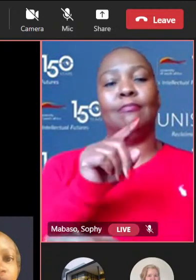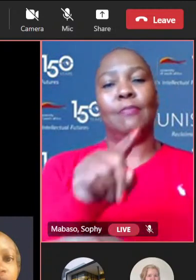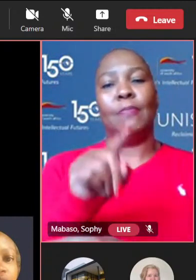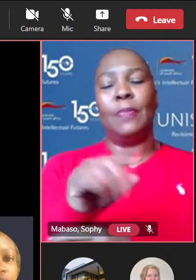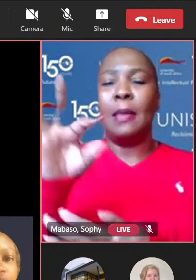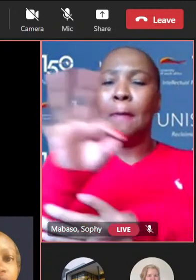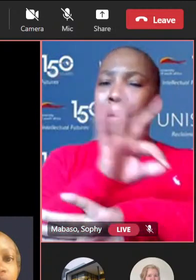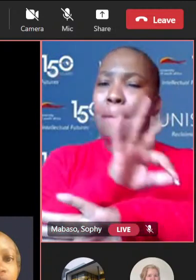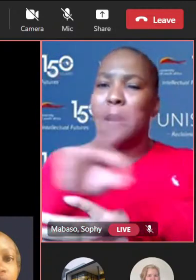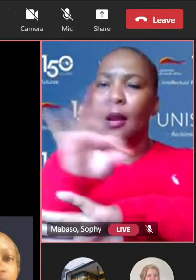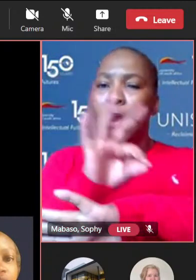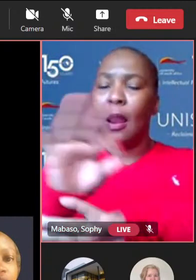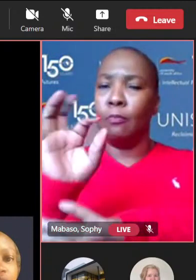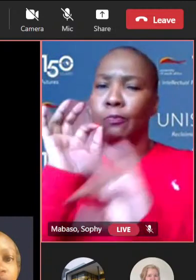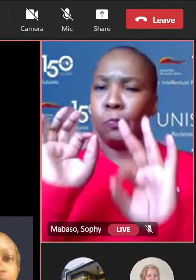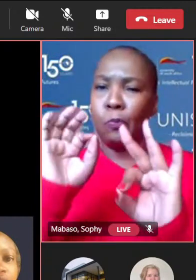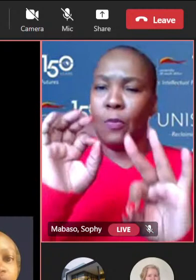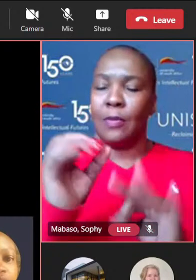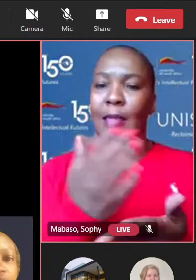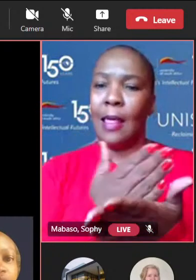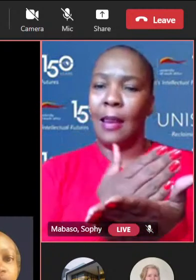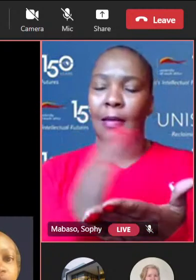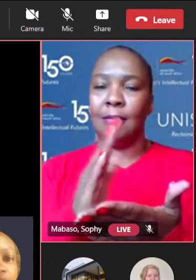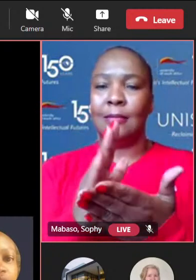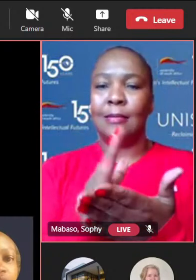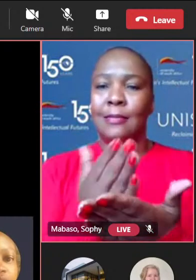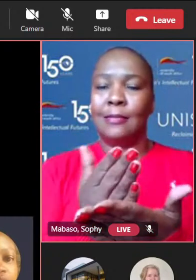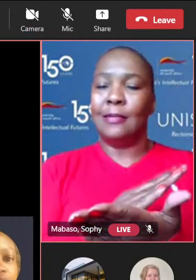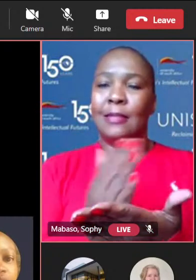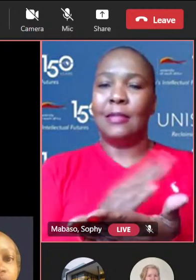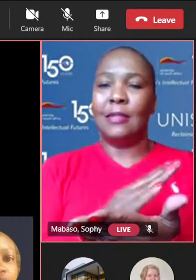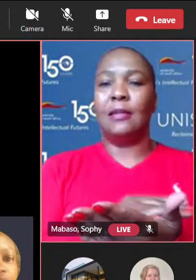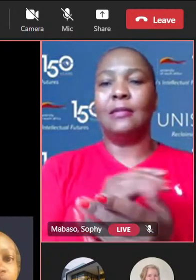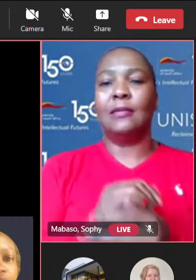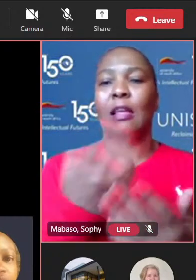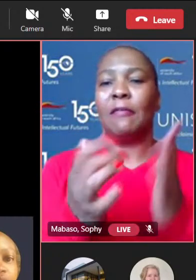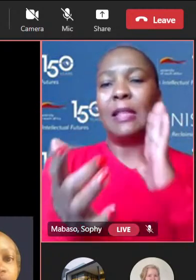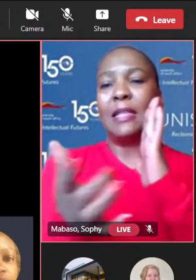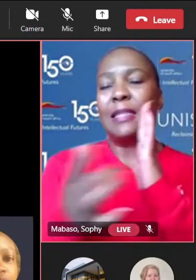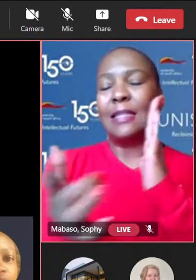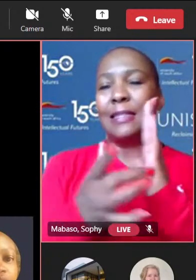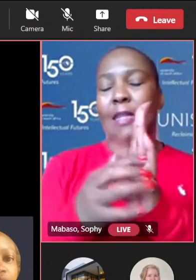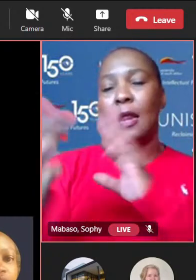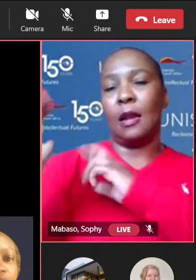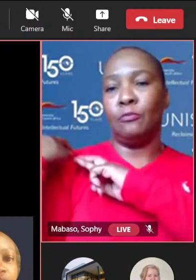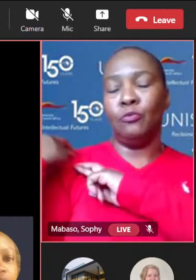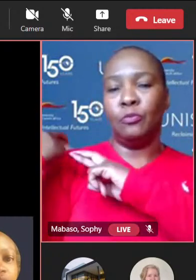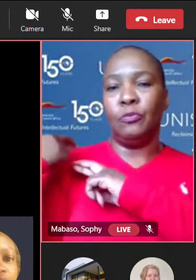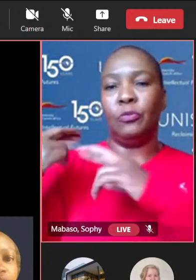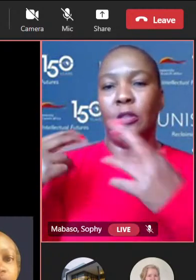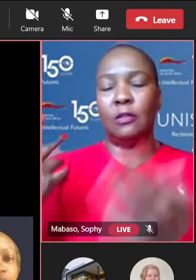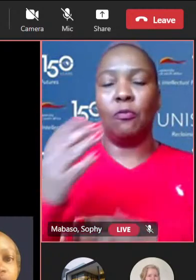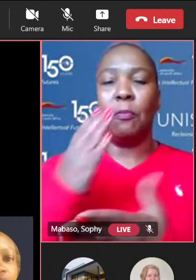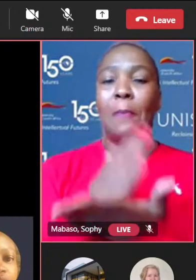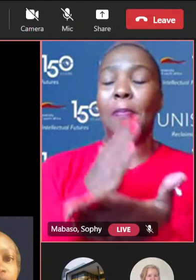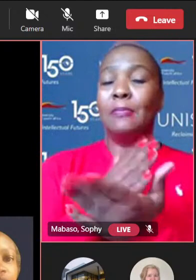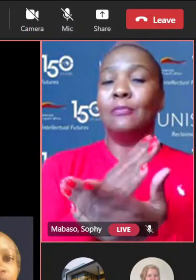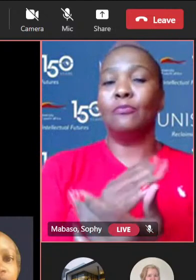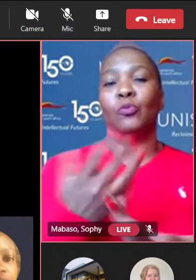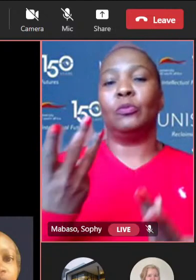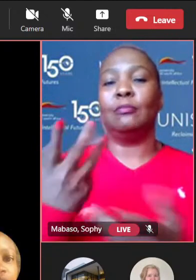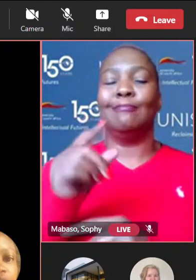their lessons. And they also have a technical responsibility of making sure